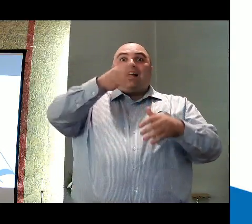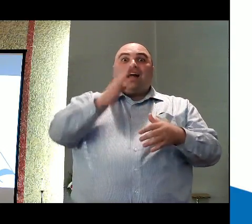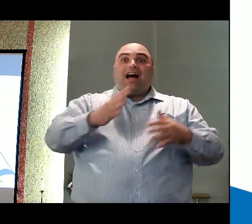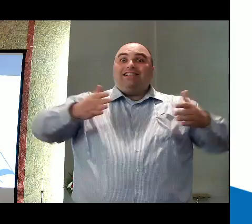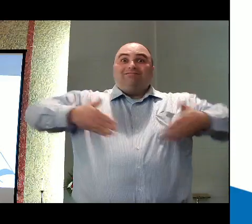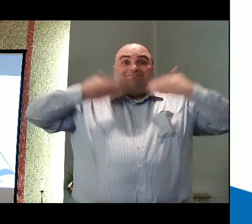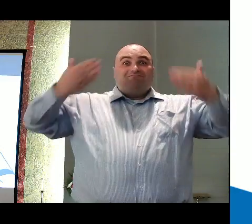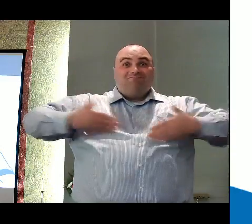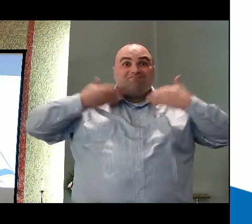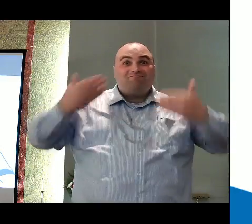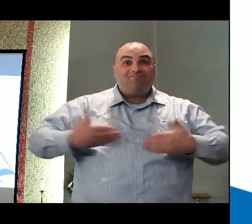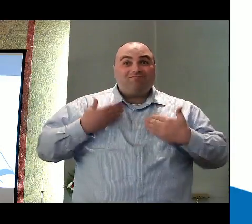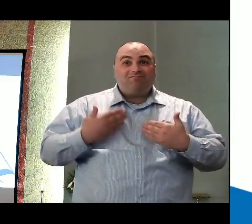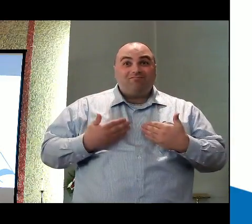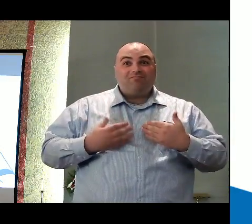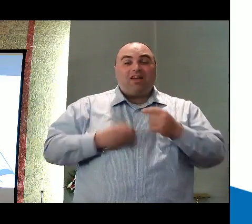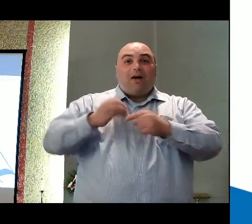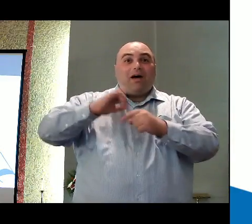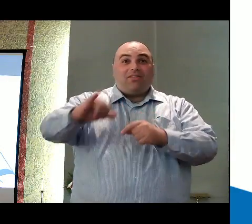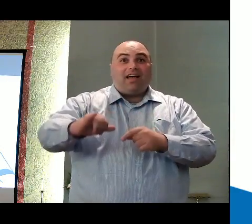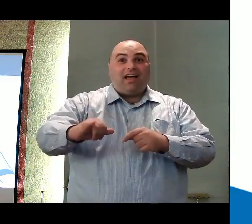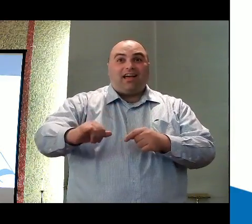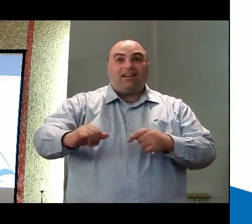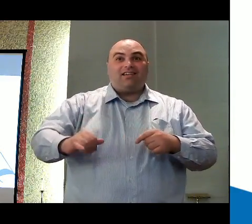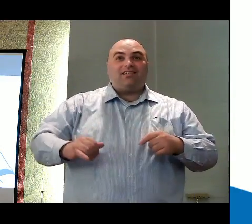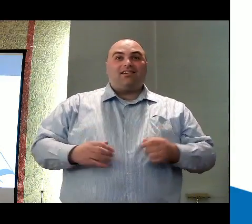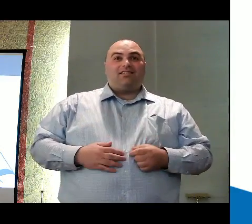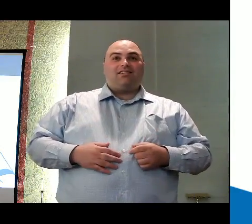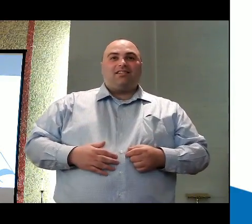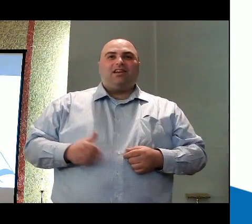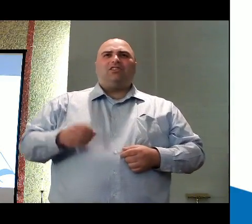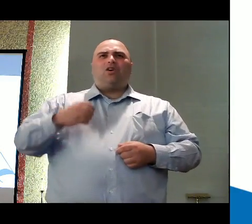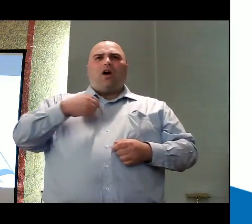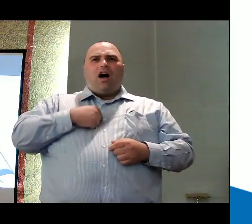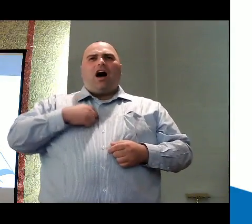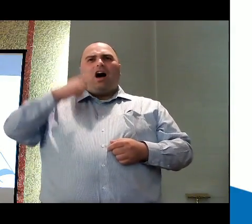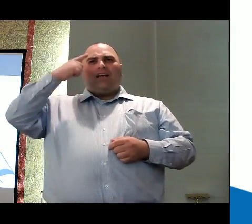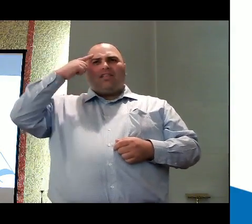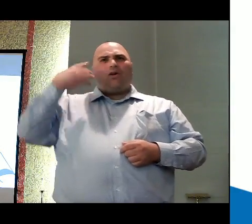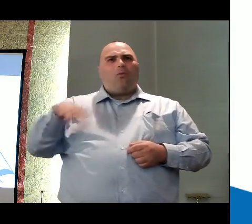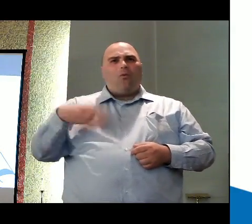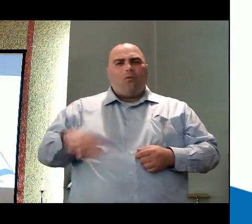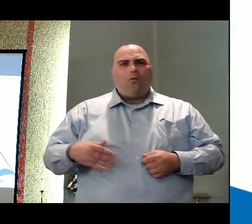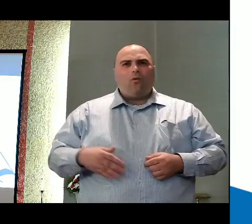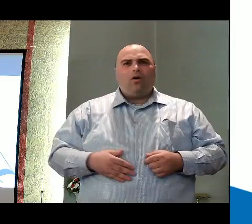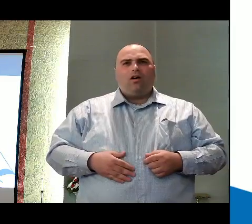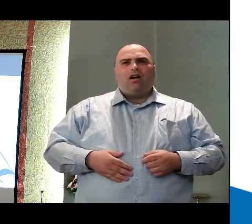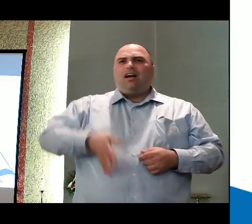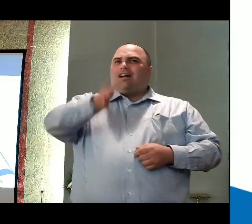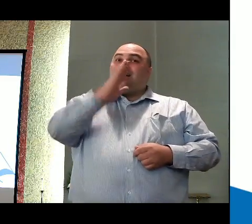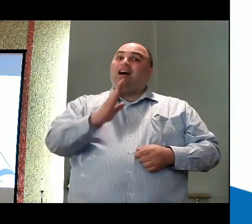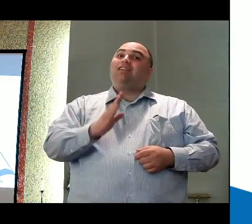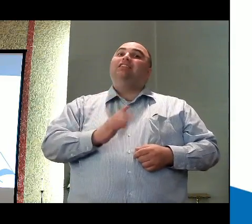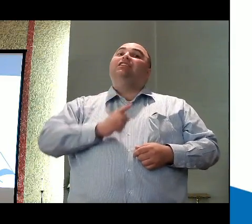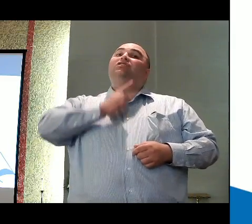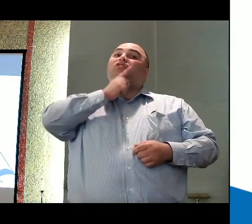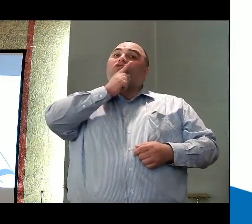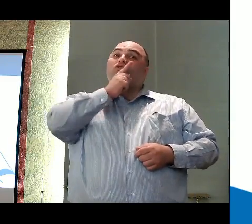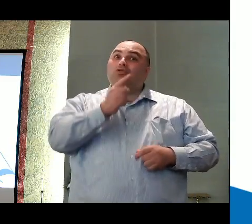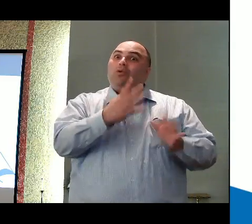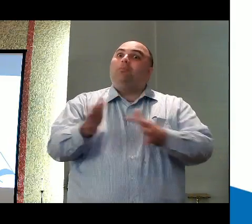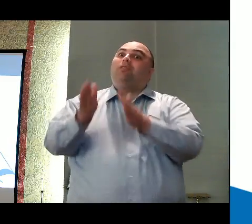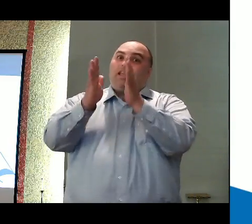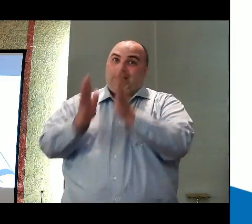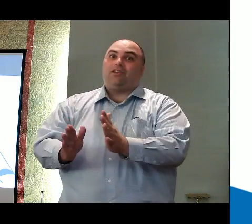way, it makes me think about that God is the ultimate planner, and he finally is seeing